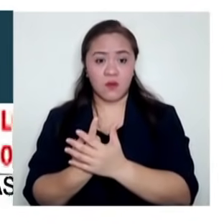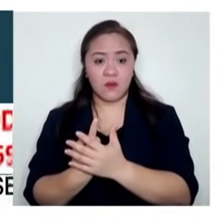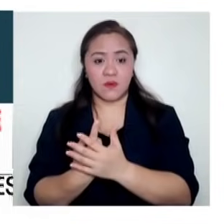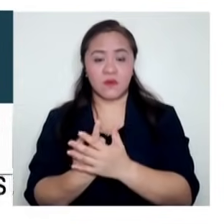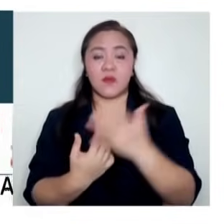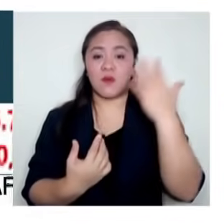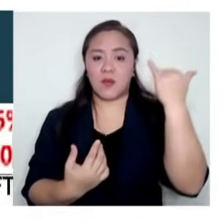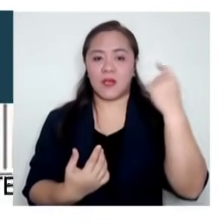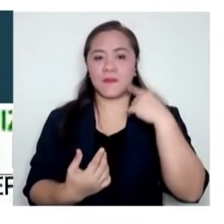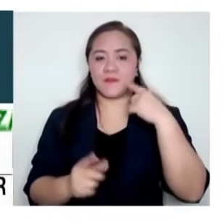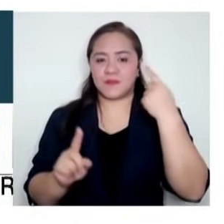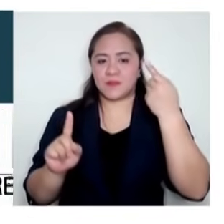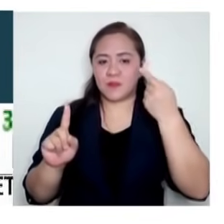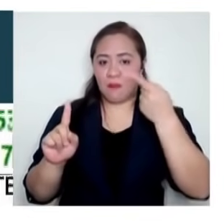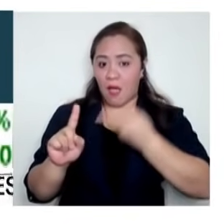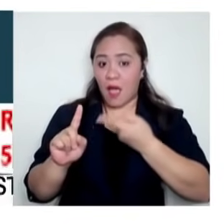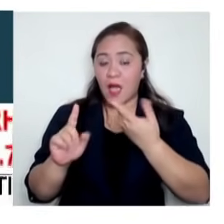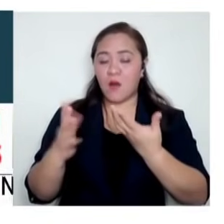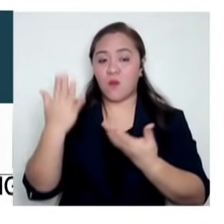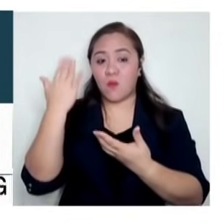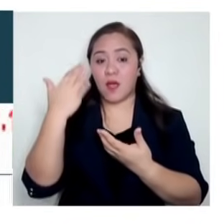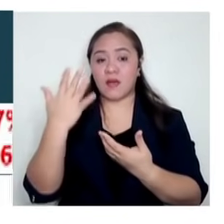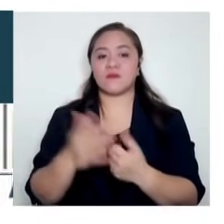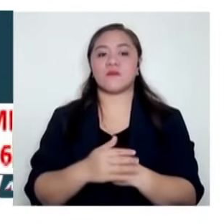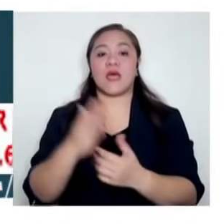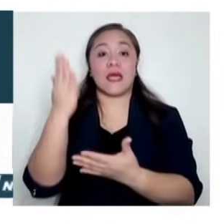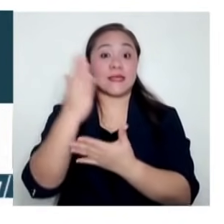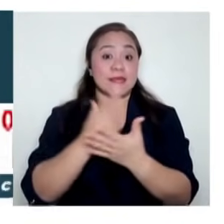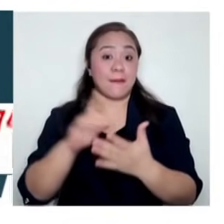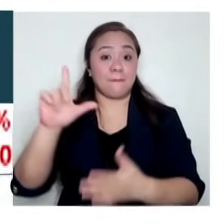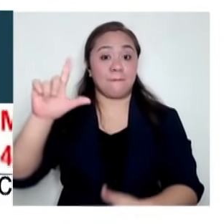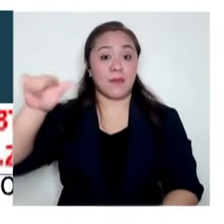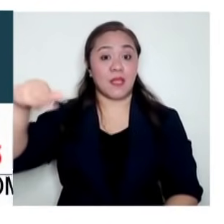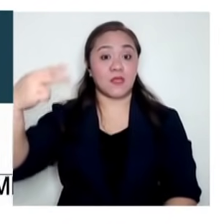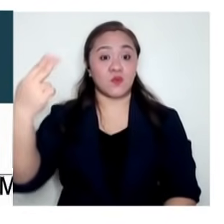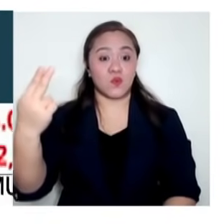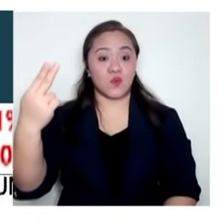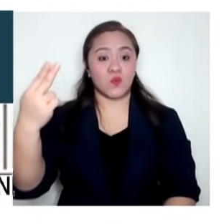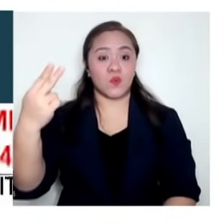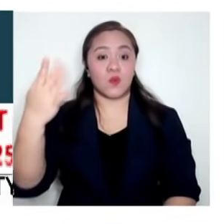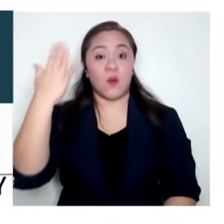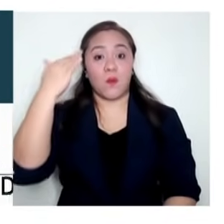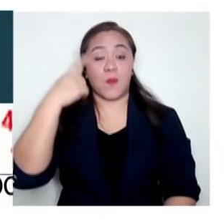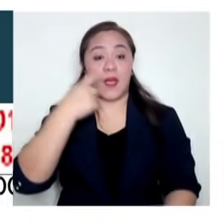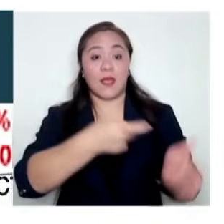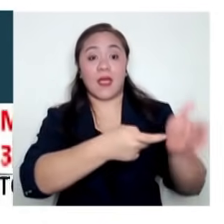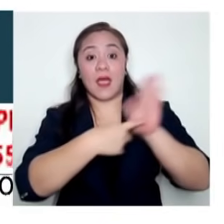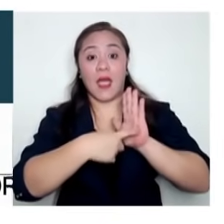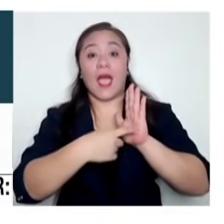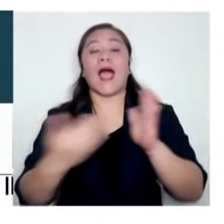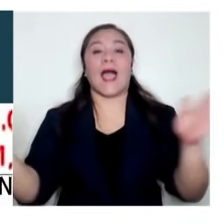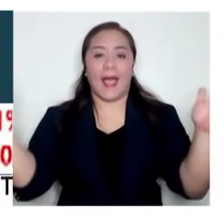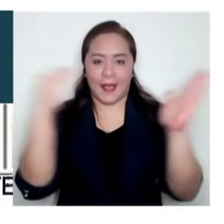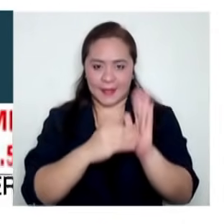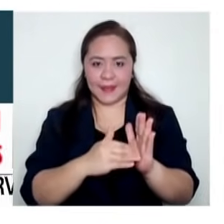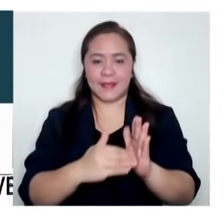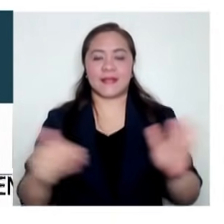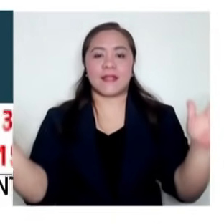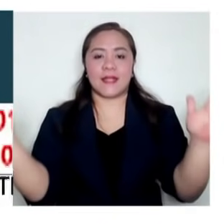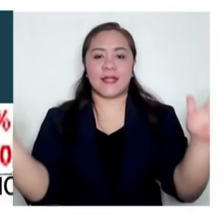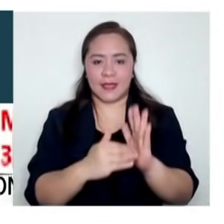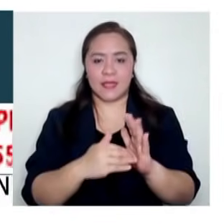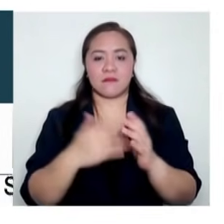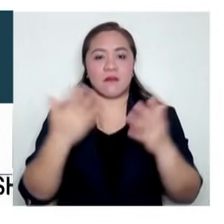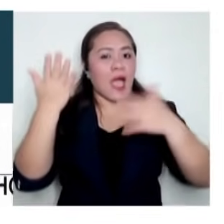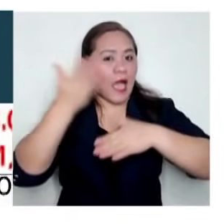out. I was going to point out there were some LGUs who still requires repeat testing after they finish their 10 days or 14